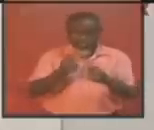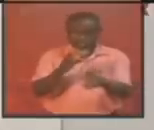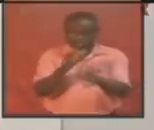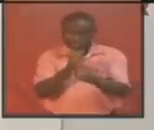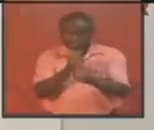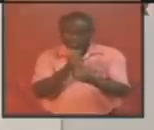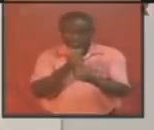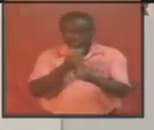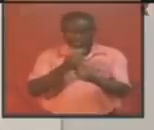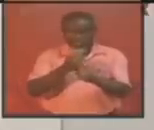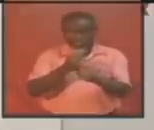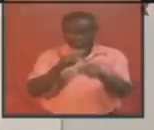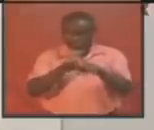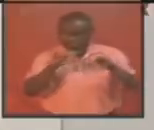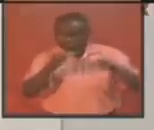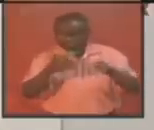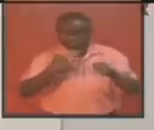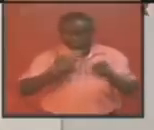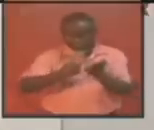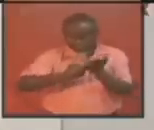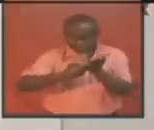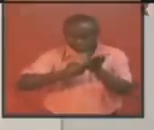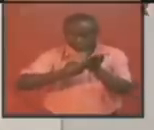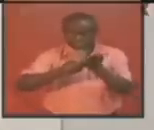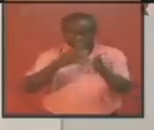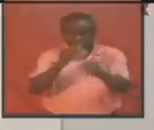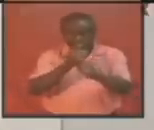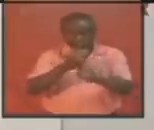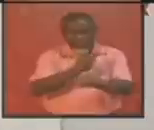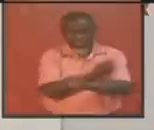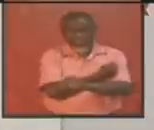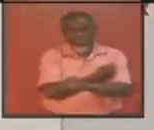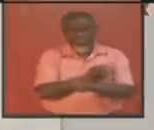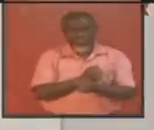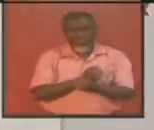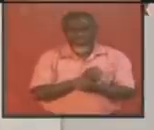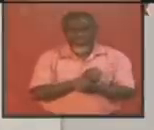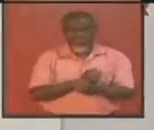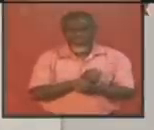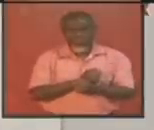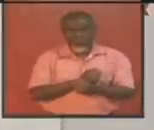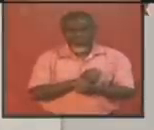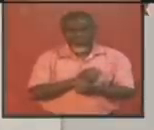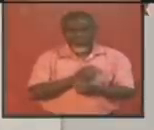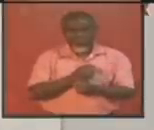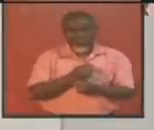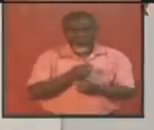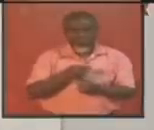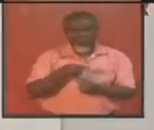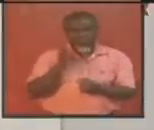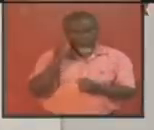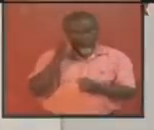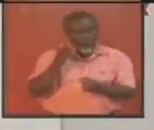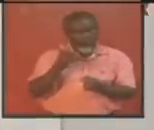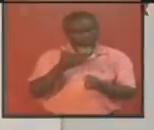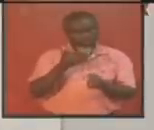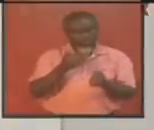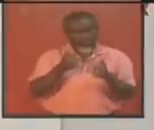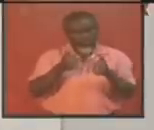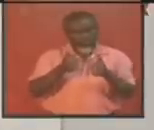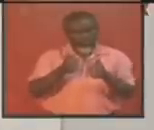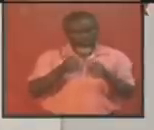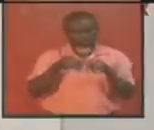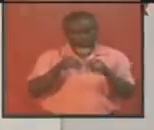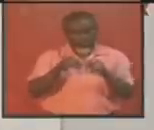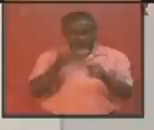and the vaccine needs of the people of this country are being well administered. I think there's a lot of attention,